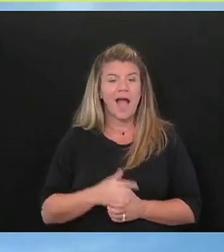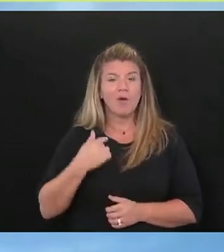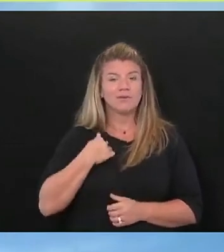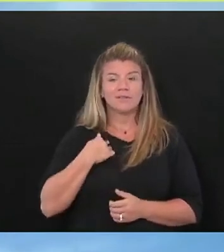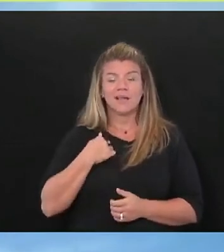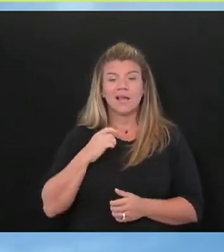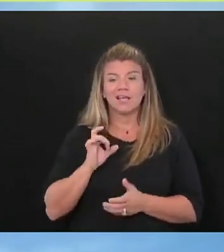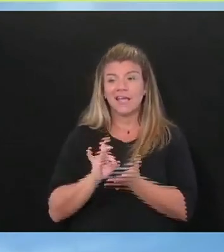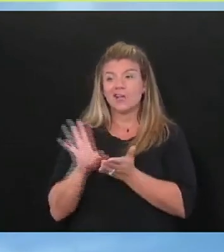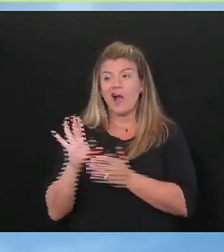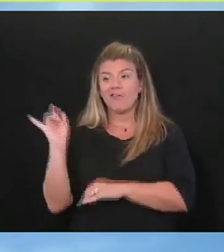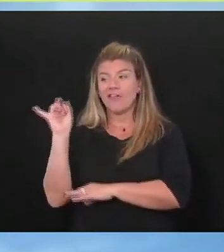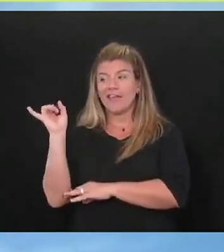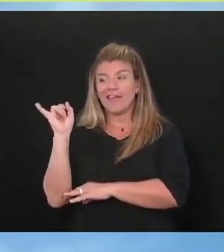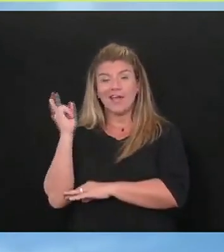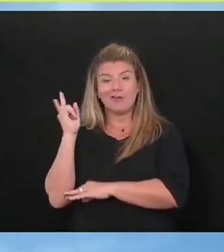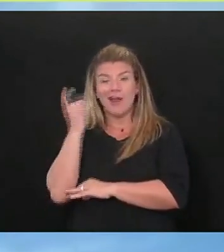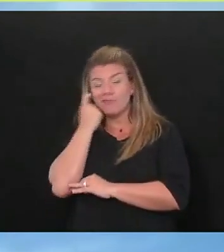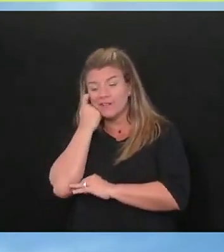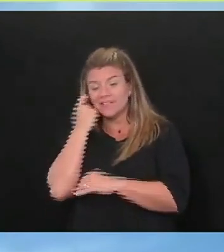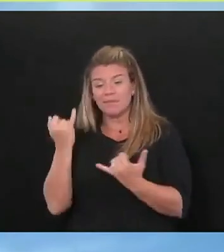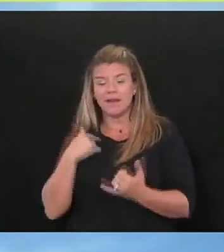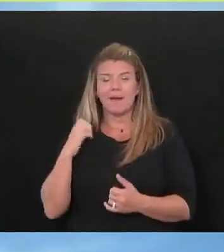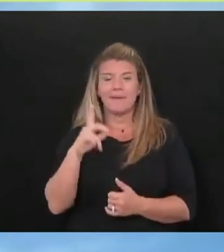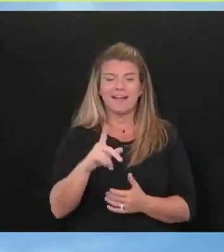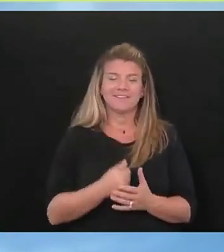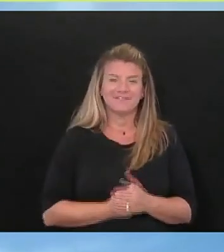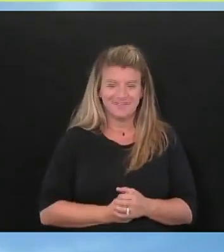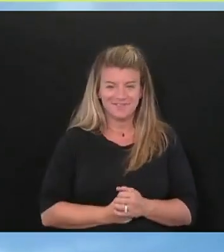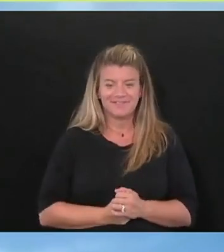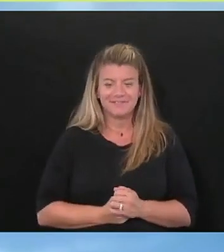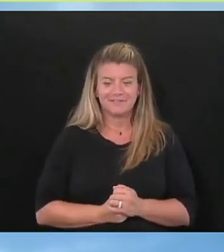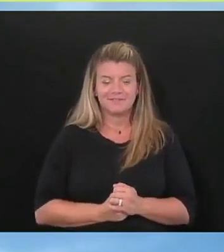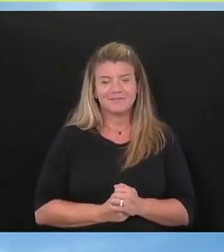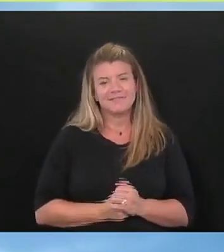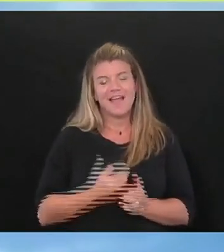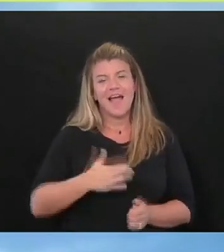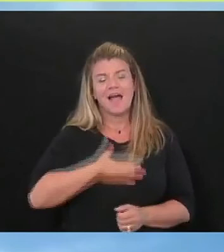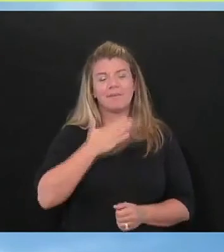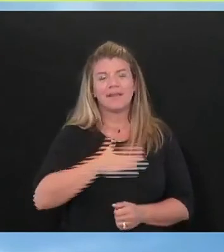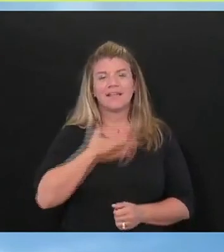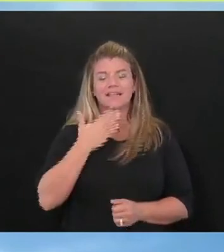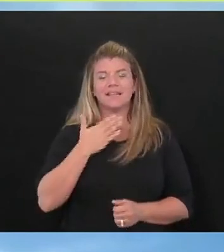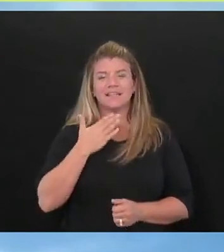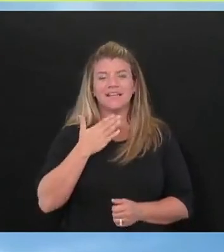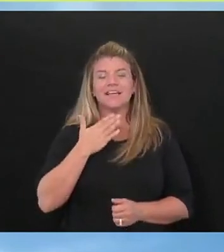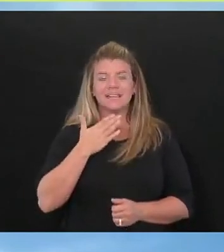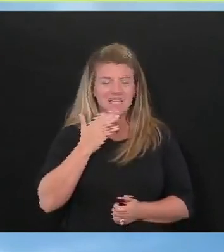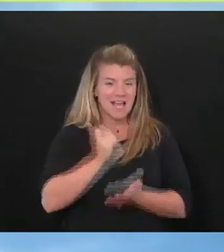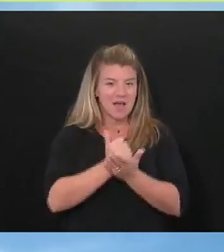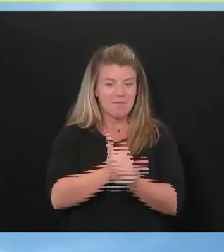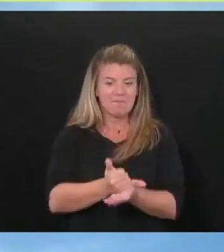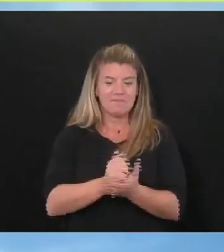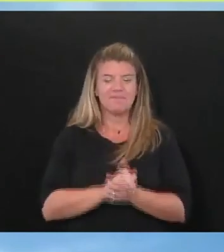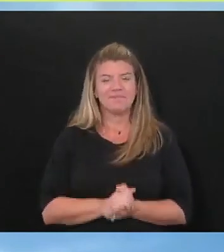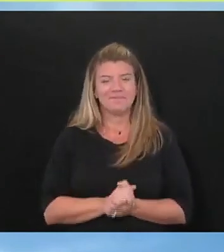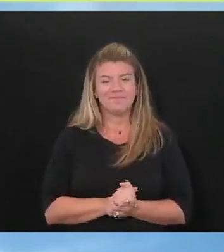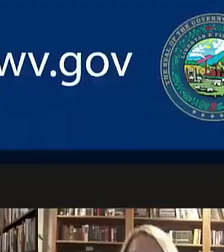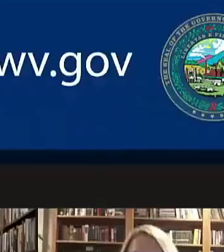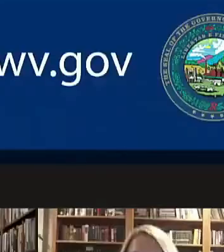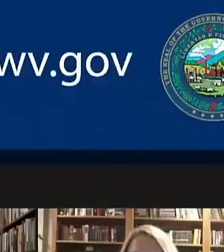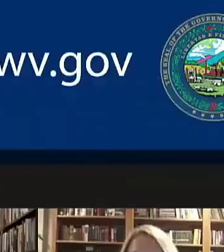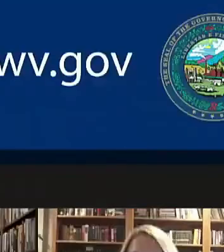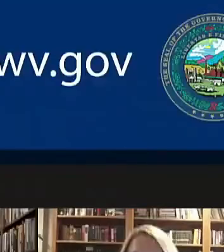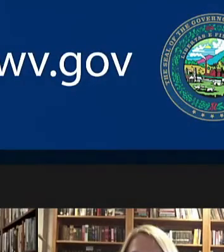Governor, to pass it along there. But I'm back on now. Happens in connections down here. But thanks.